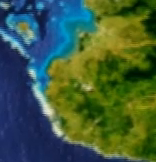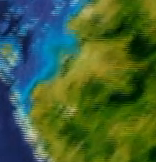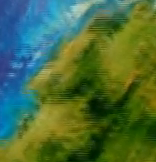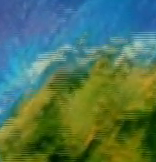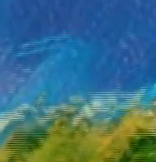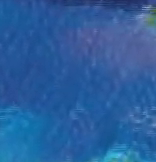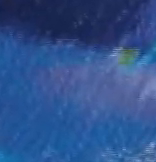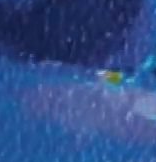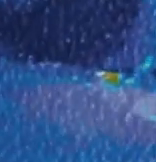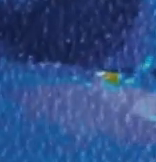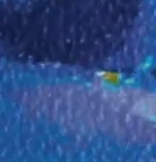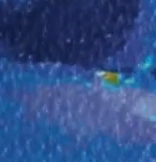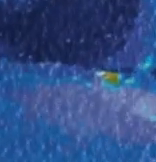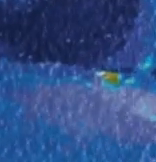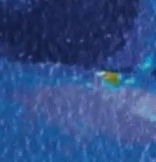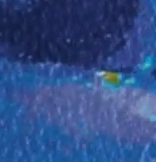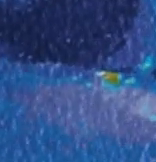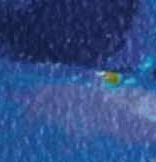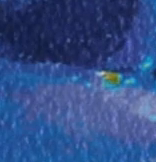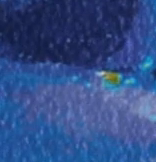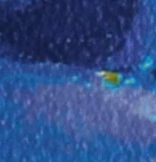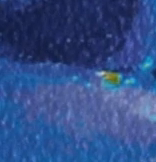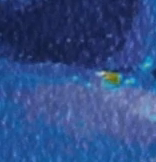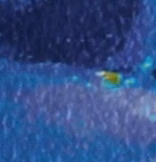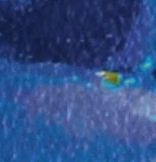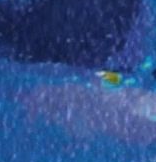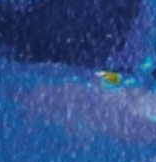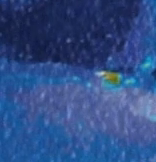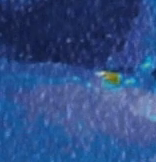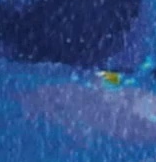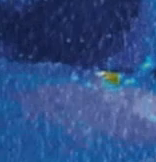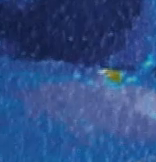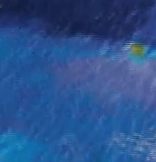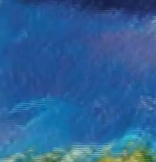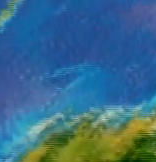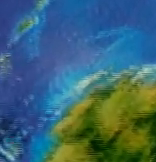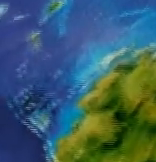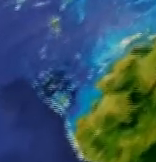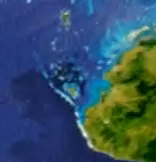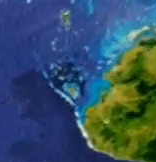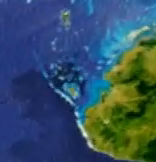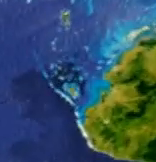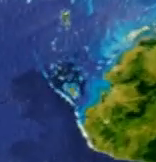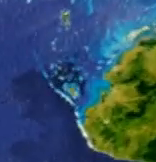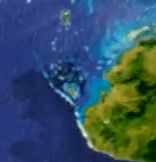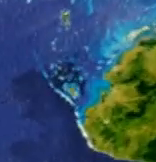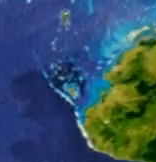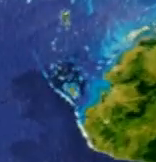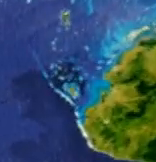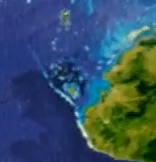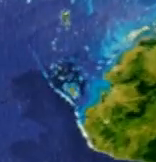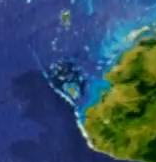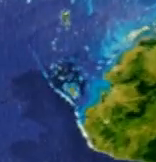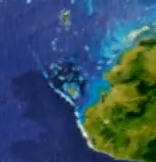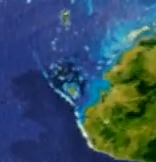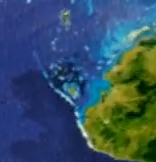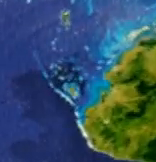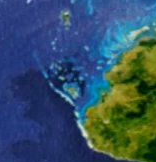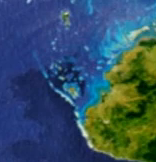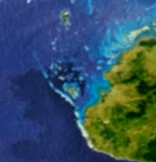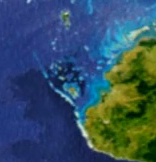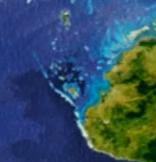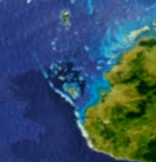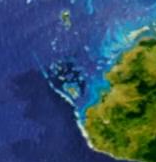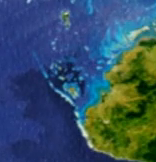Saturday. And up north, some showers with a forecast of more rain later tonight. At sea, northeast winds 10